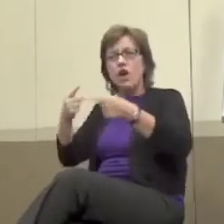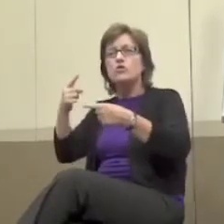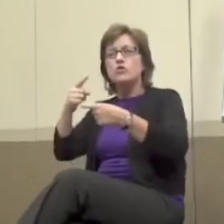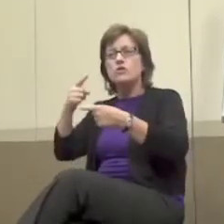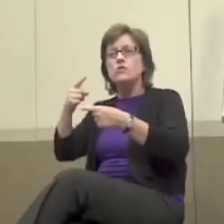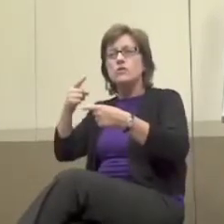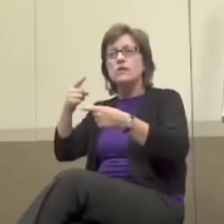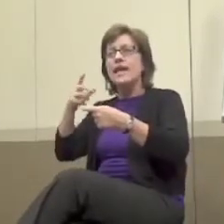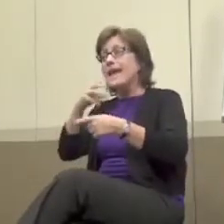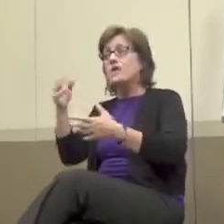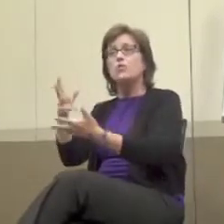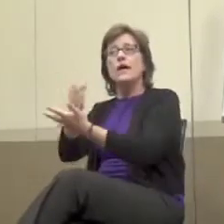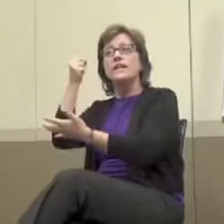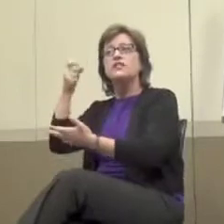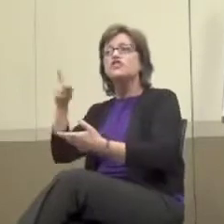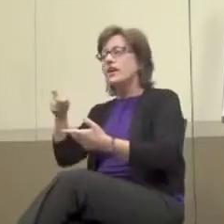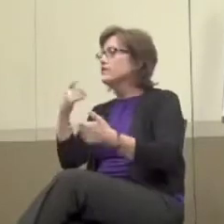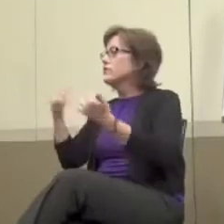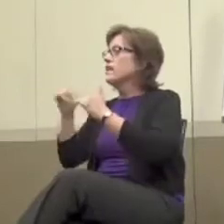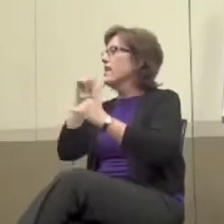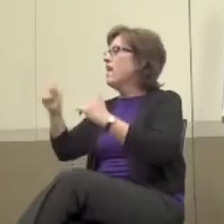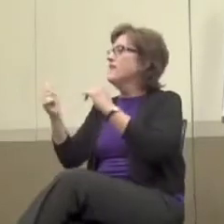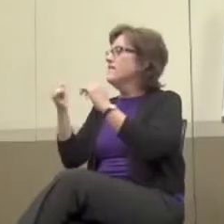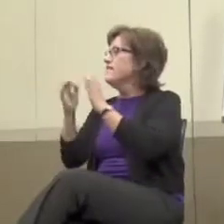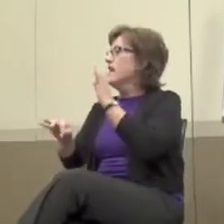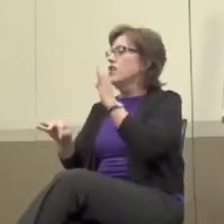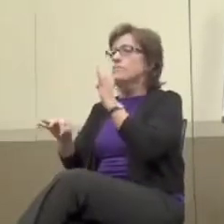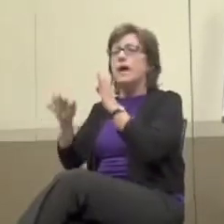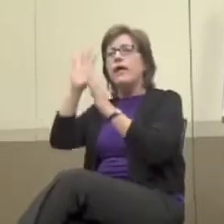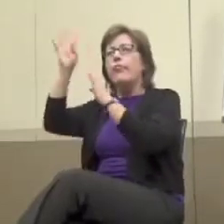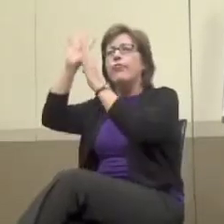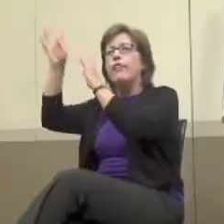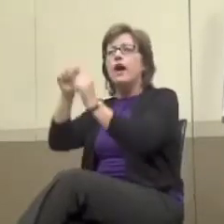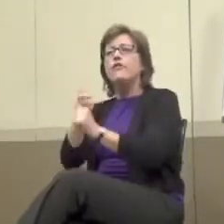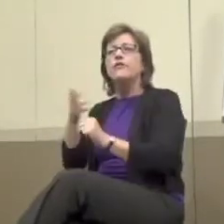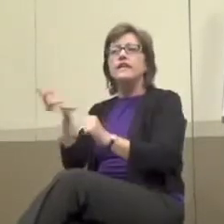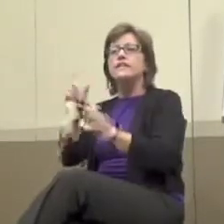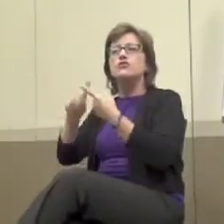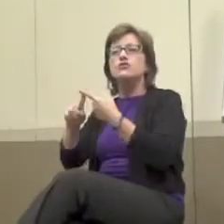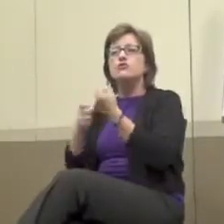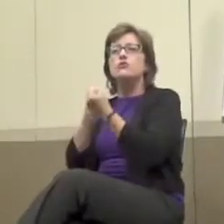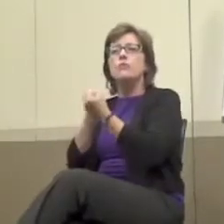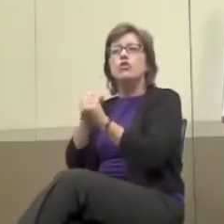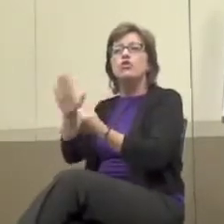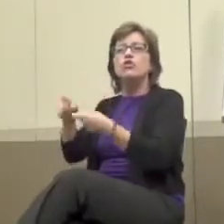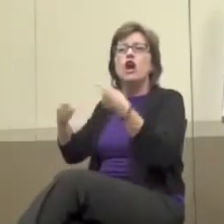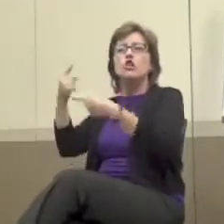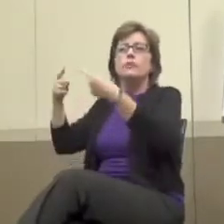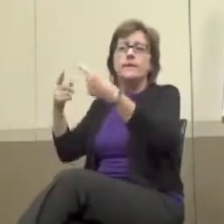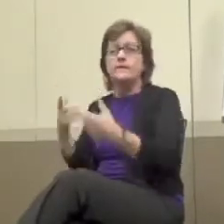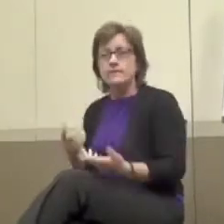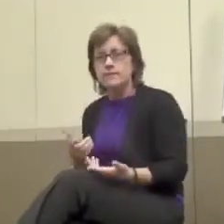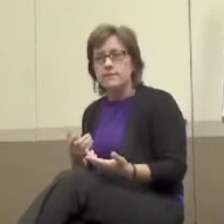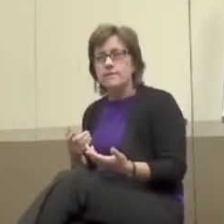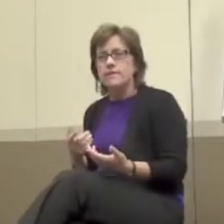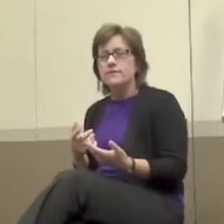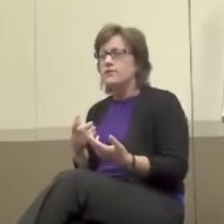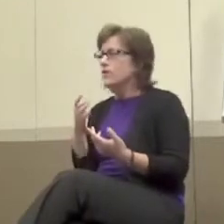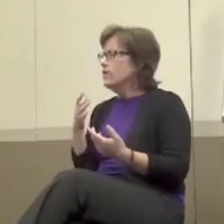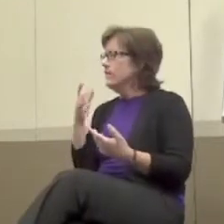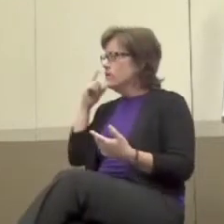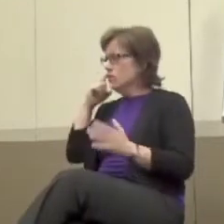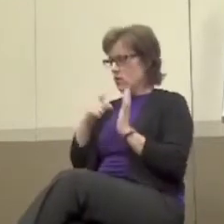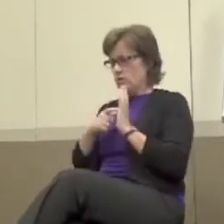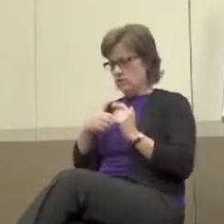it. So she has to play unfair by creating other things to justify it. So if you find yourself